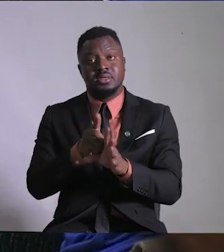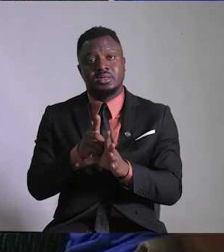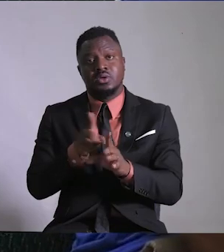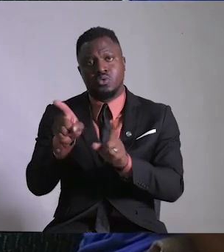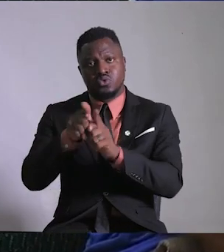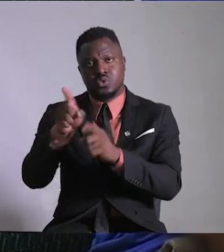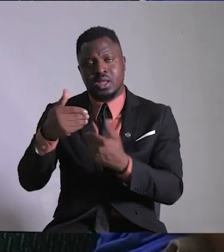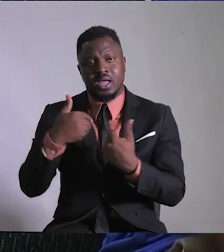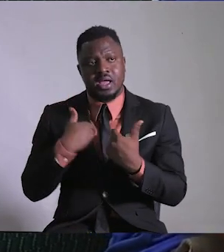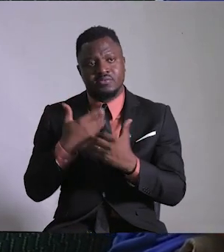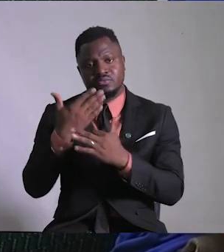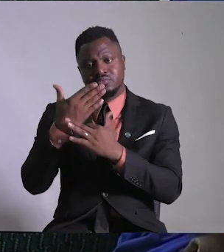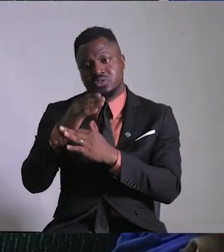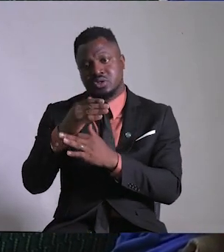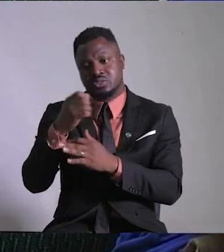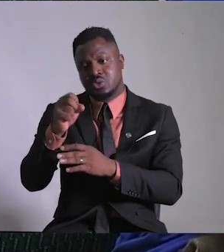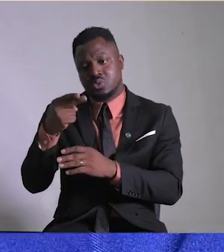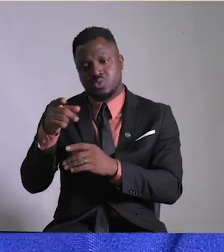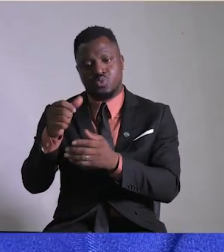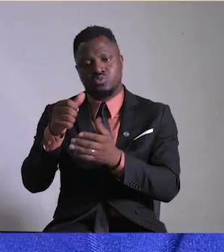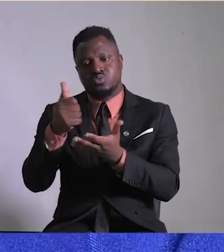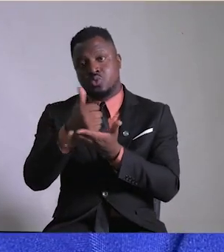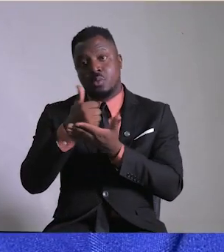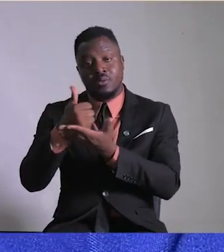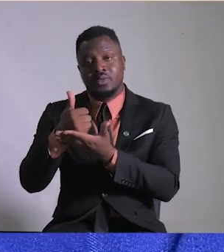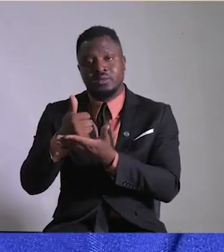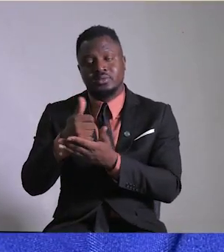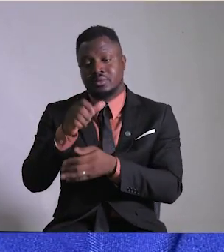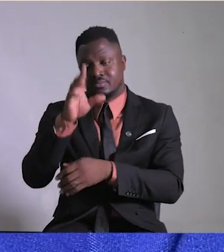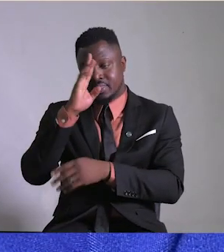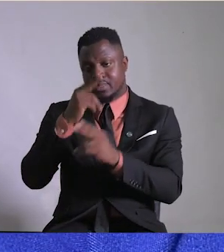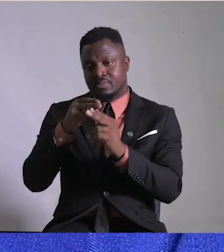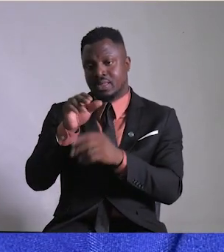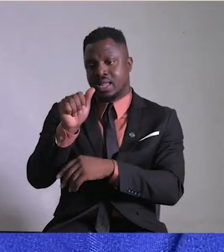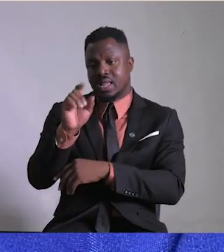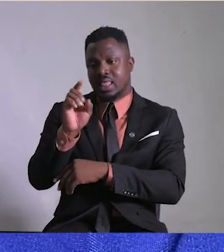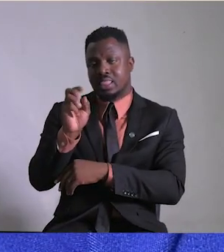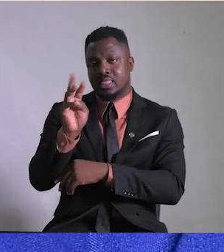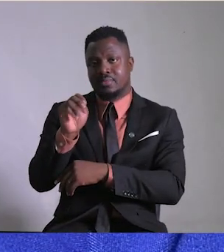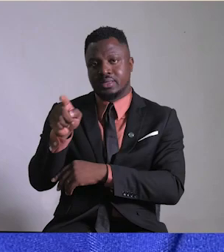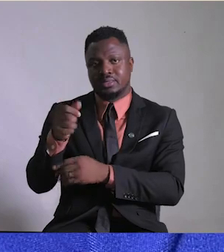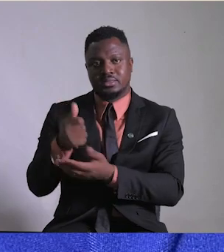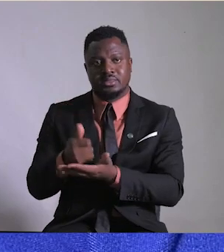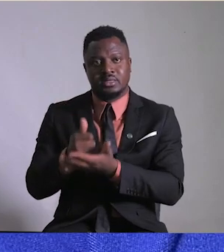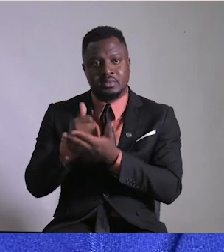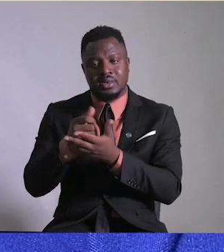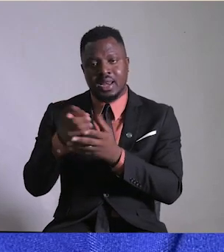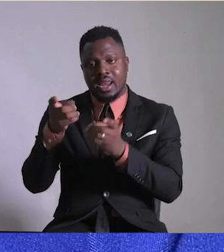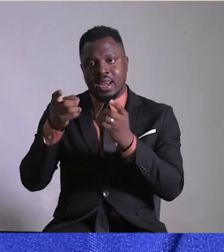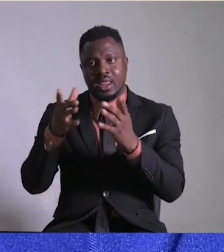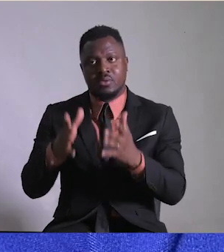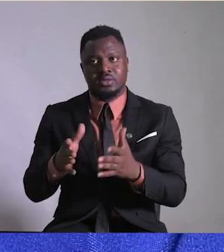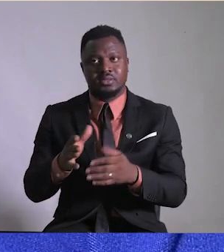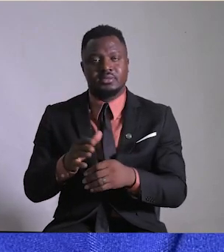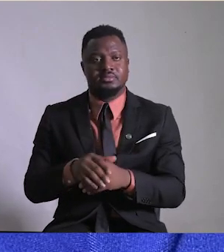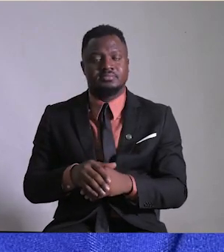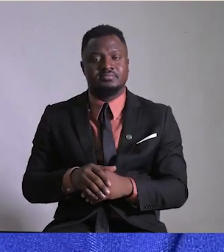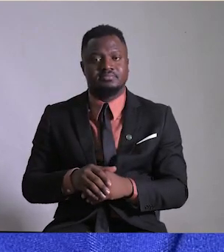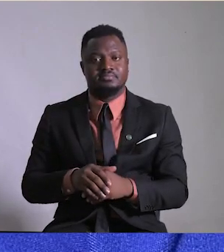disability, and they have their share of the common fund. Adam Karim, Assistant Coordinating